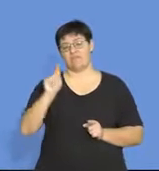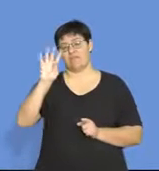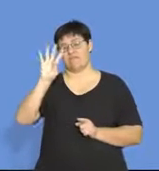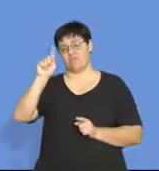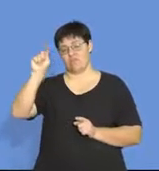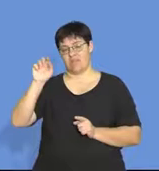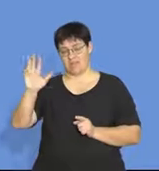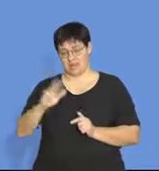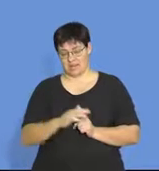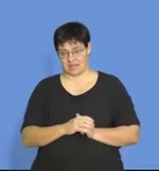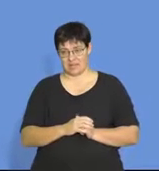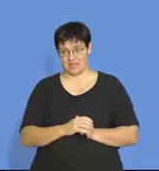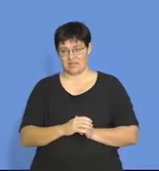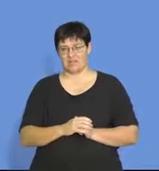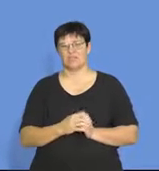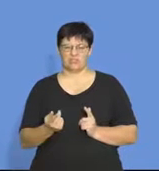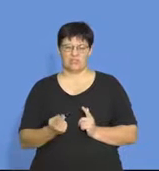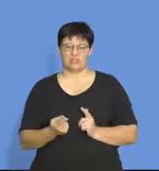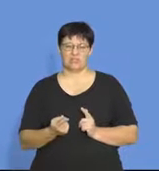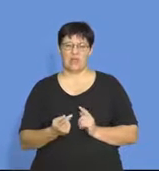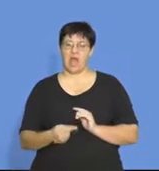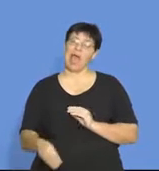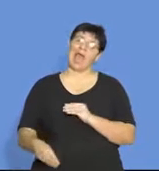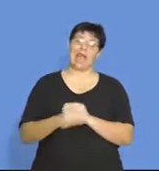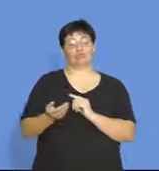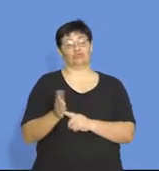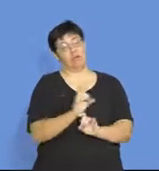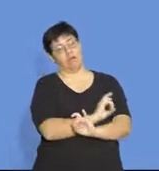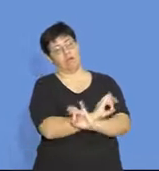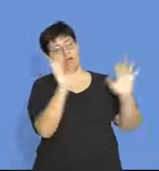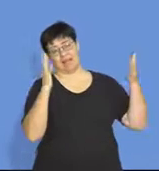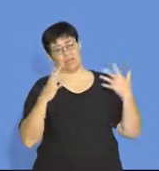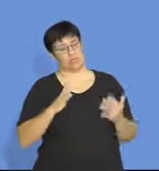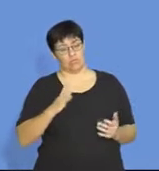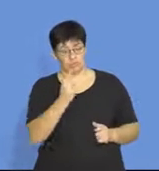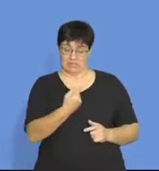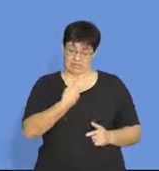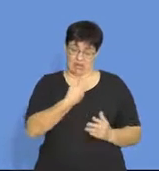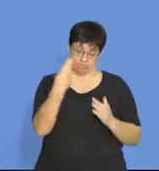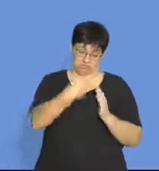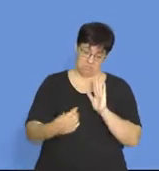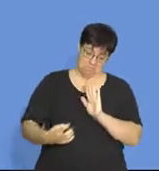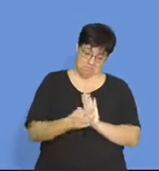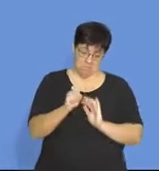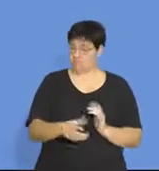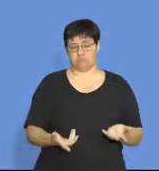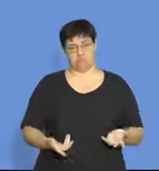and 9. But remember, this is just an additional thing that I'm doing for you guys to understand